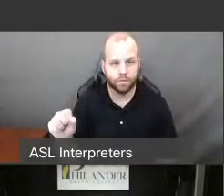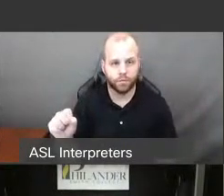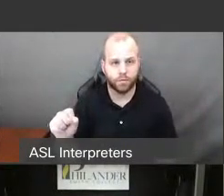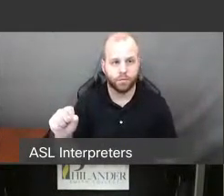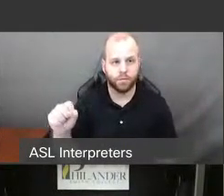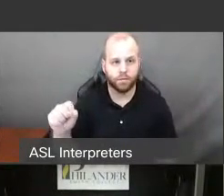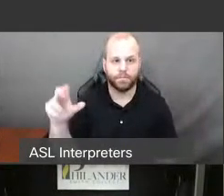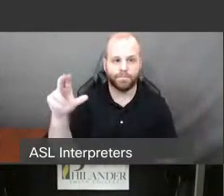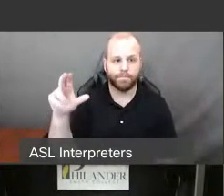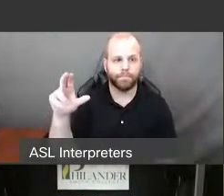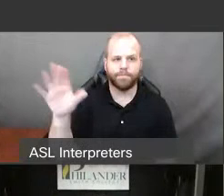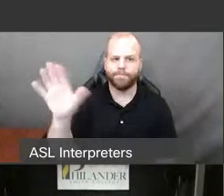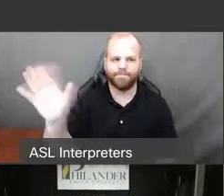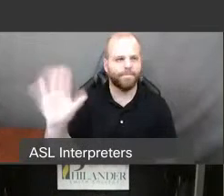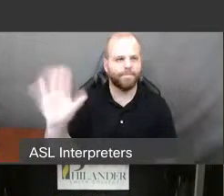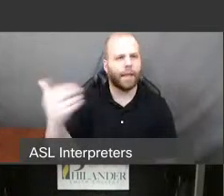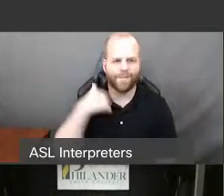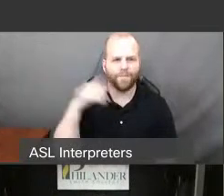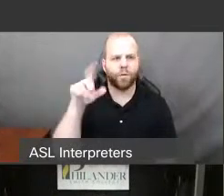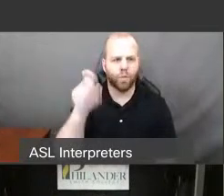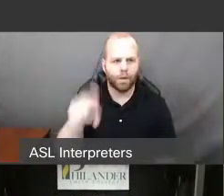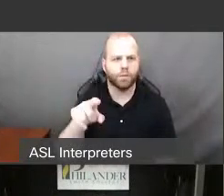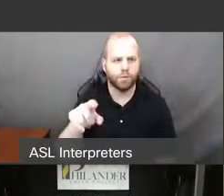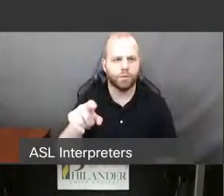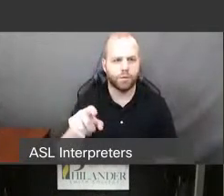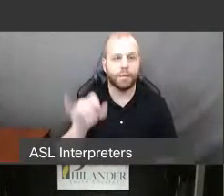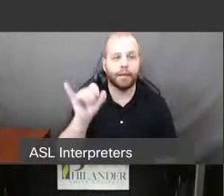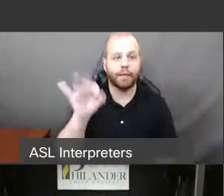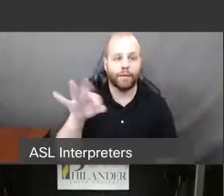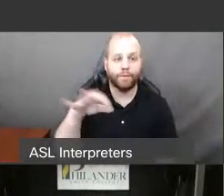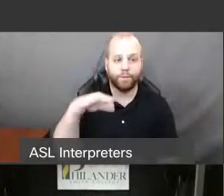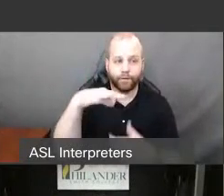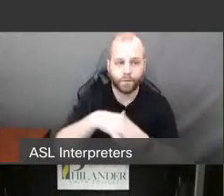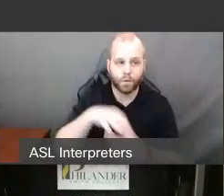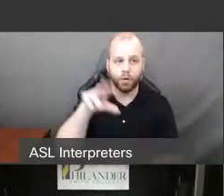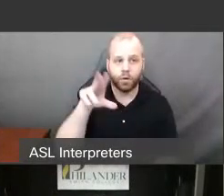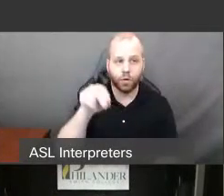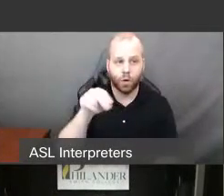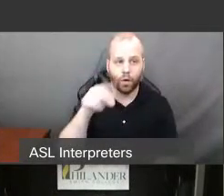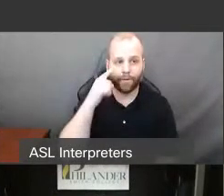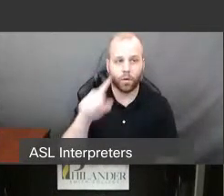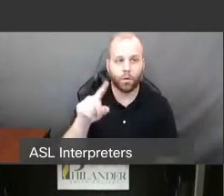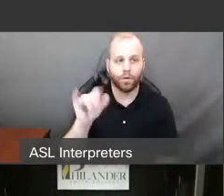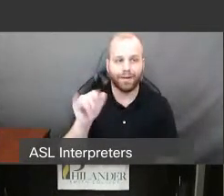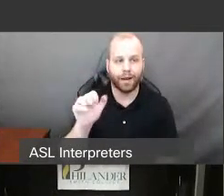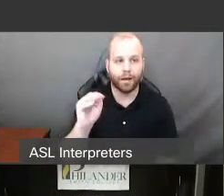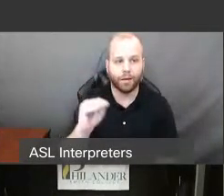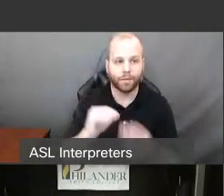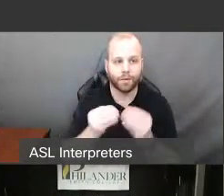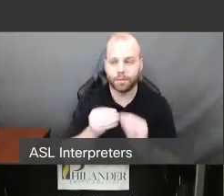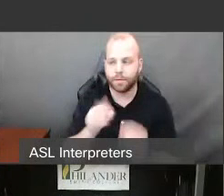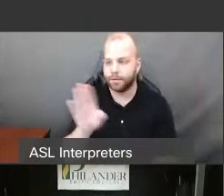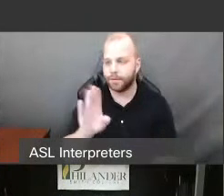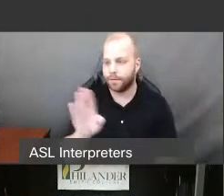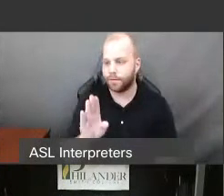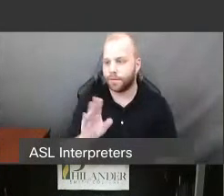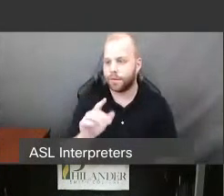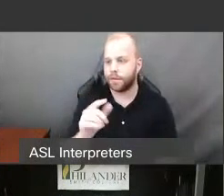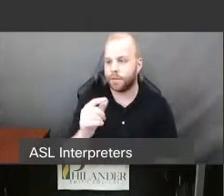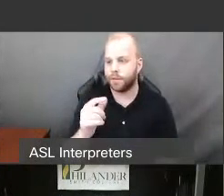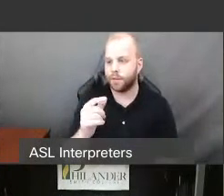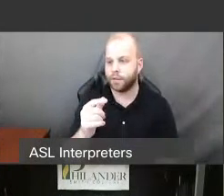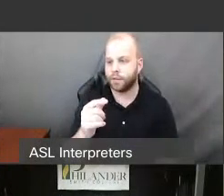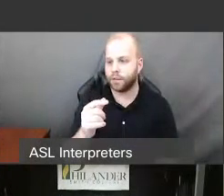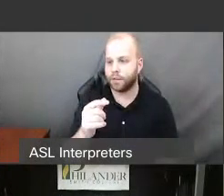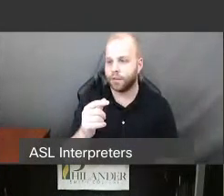No, I have a question. If I vote no on item B, the Z 9298, does